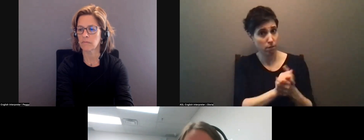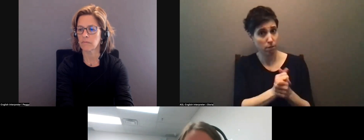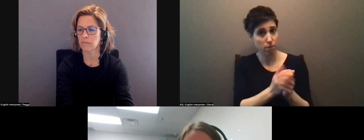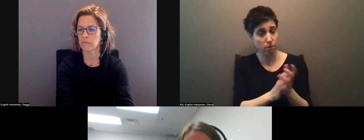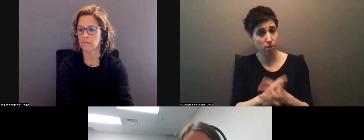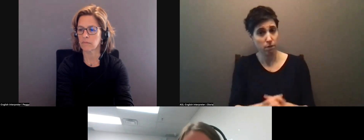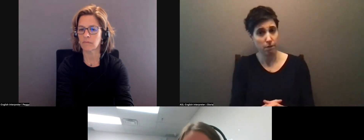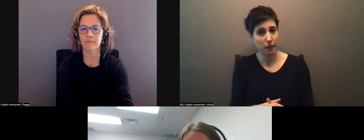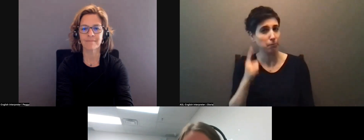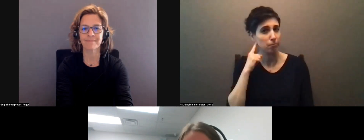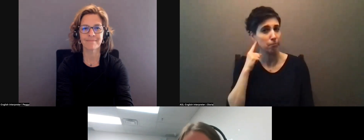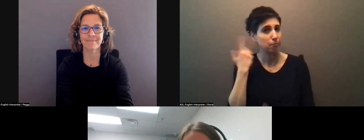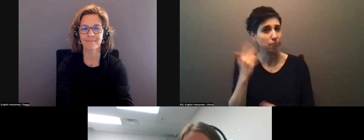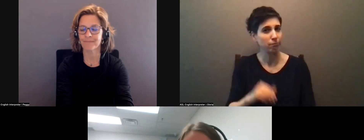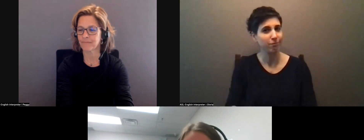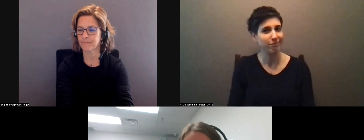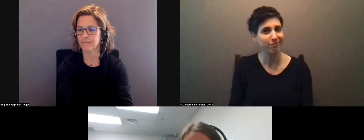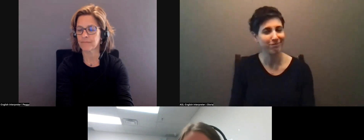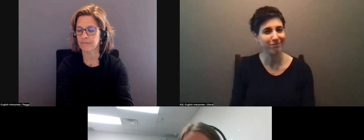You're muted.